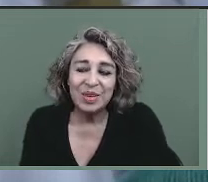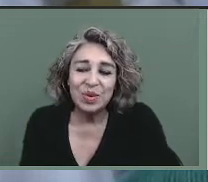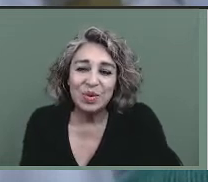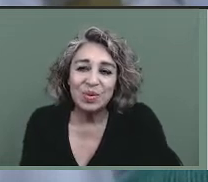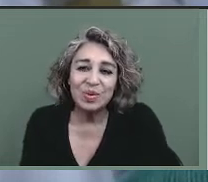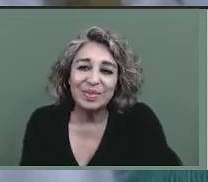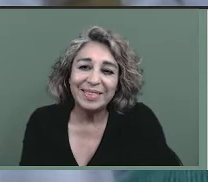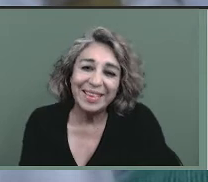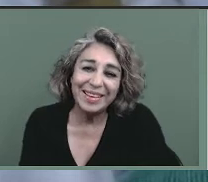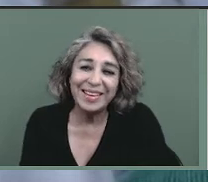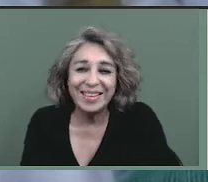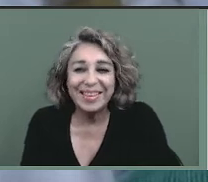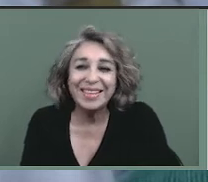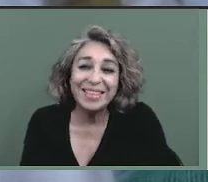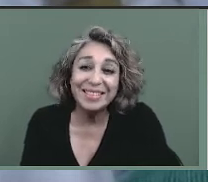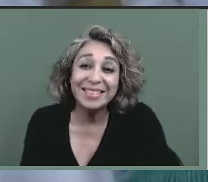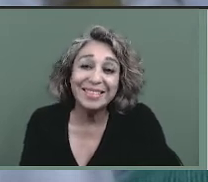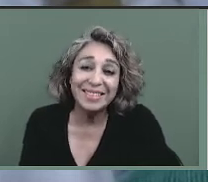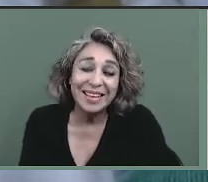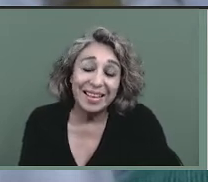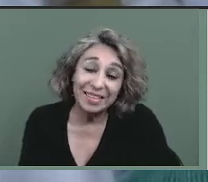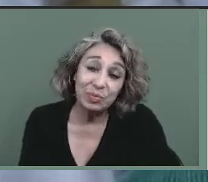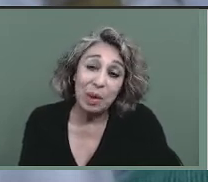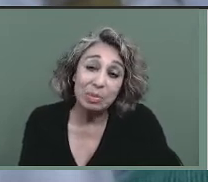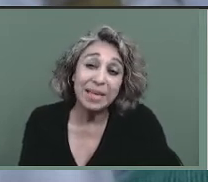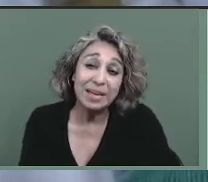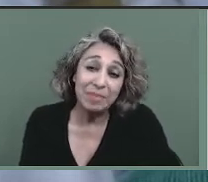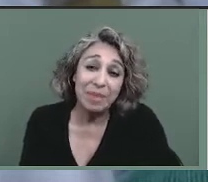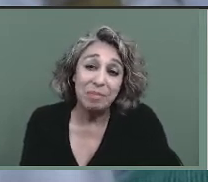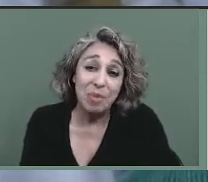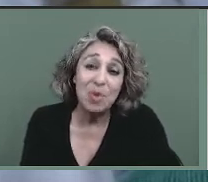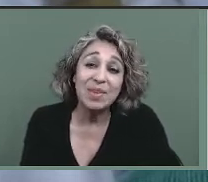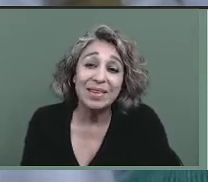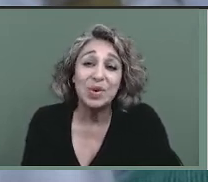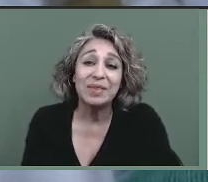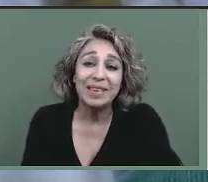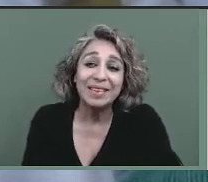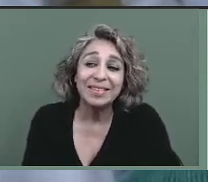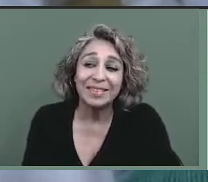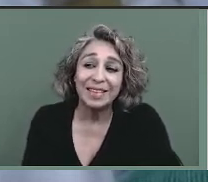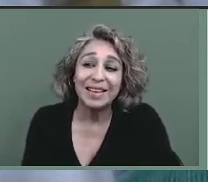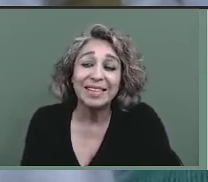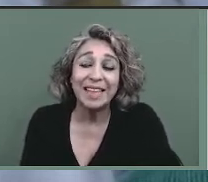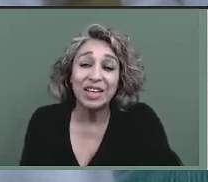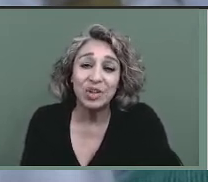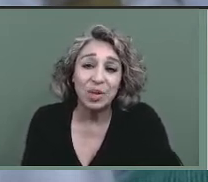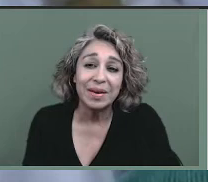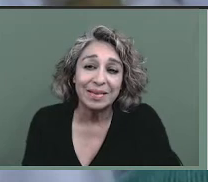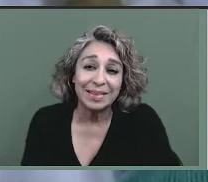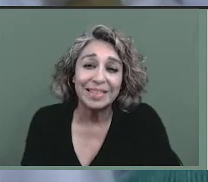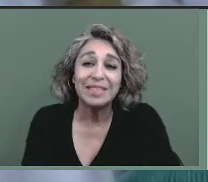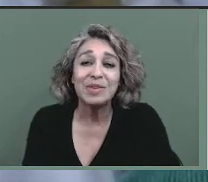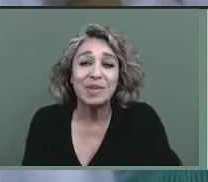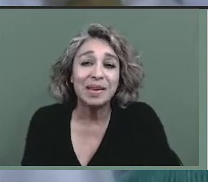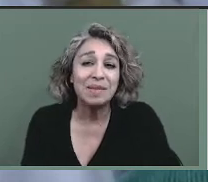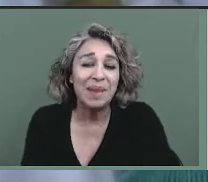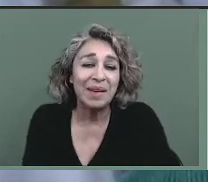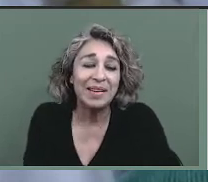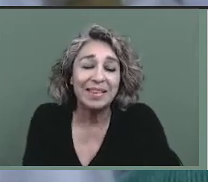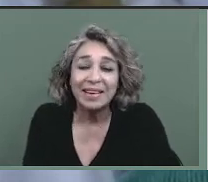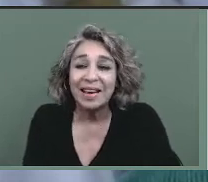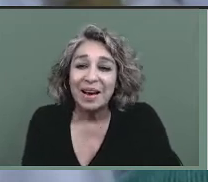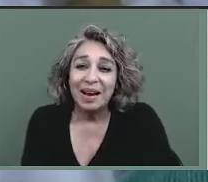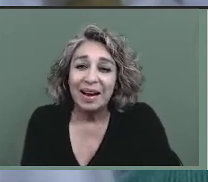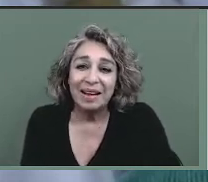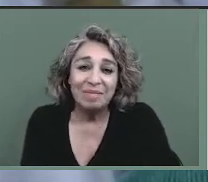So, in essence, it's probably going to be more than 12 years that he's actually worked. Because if you think about